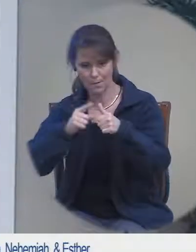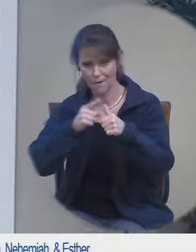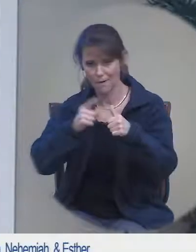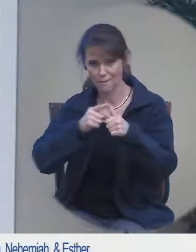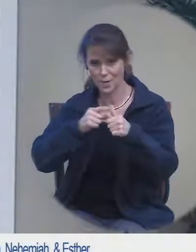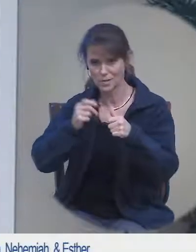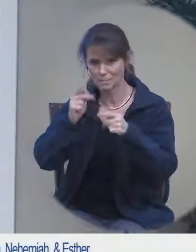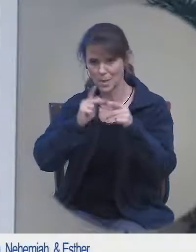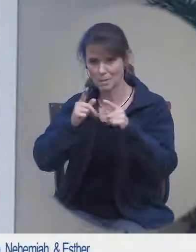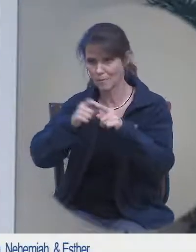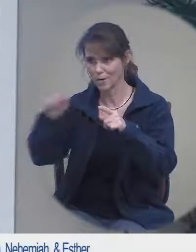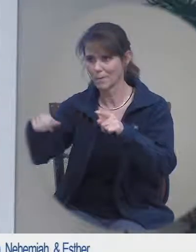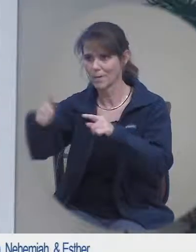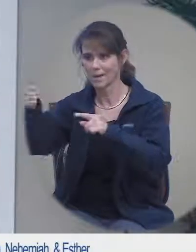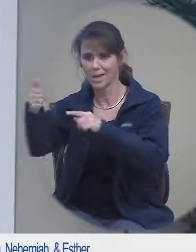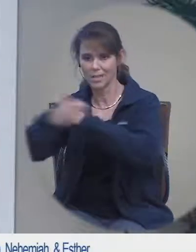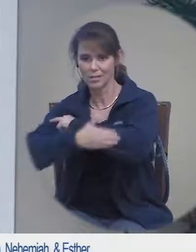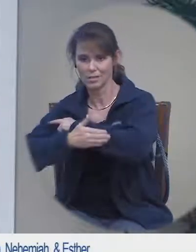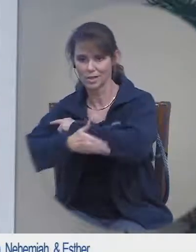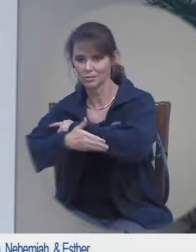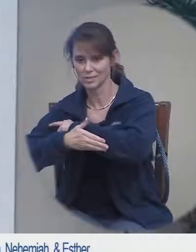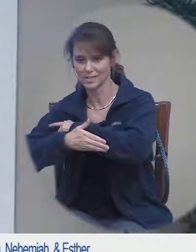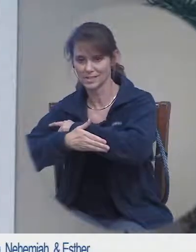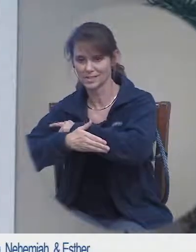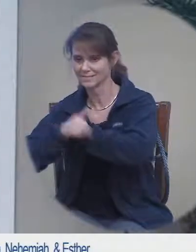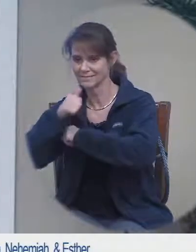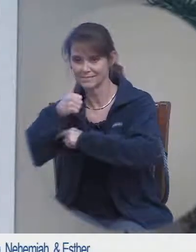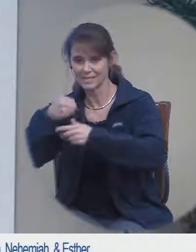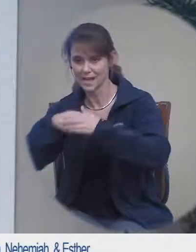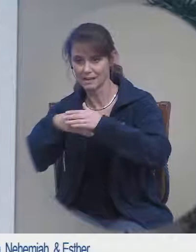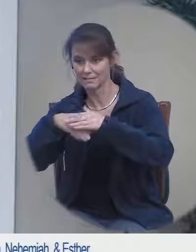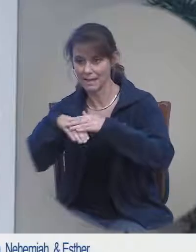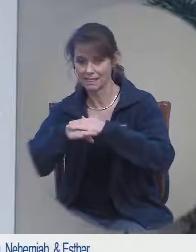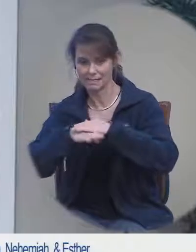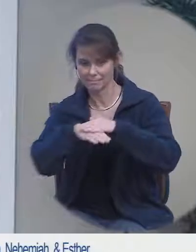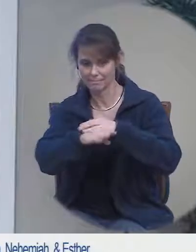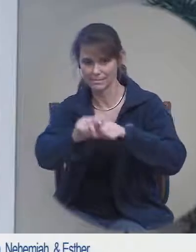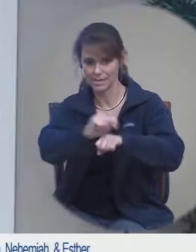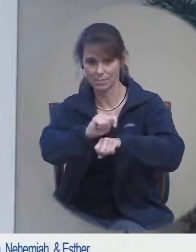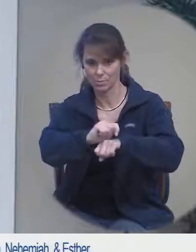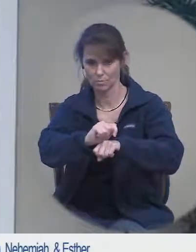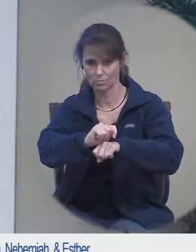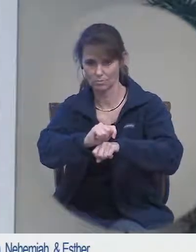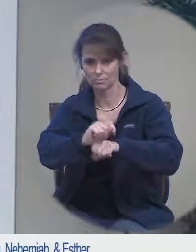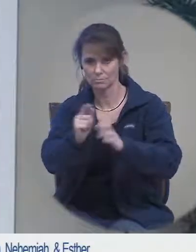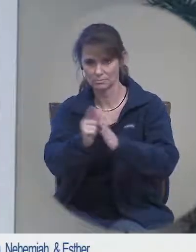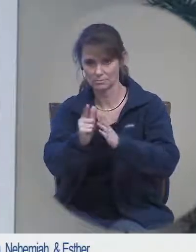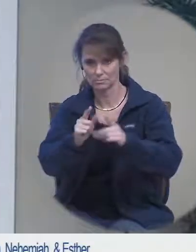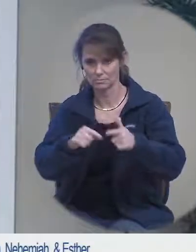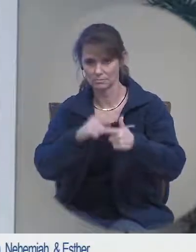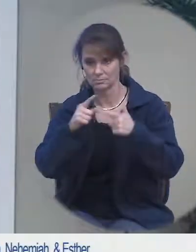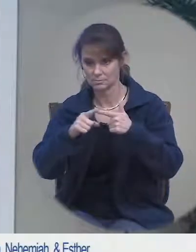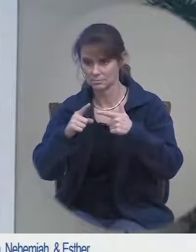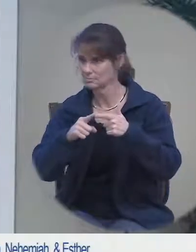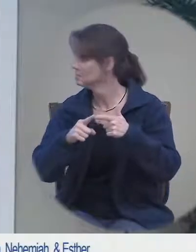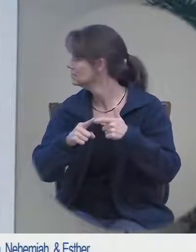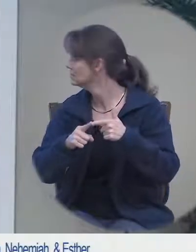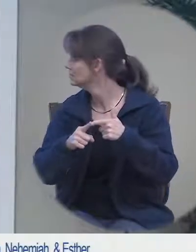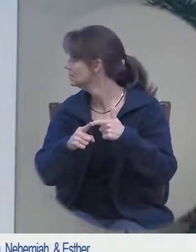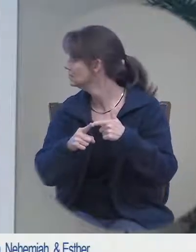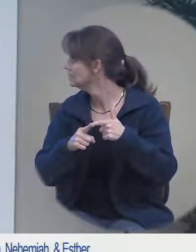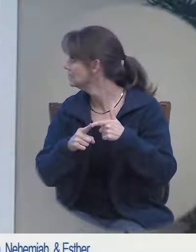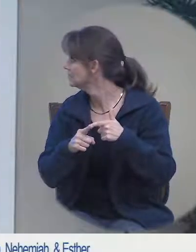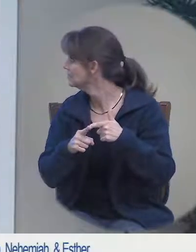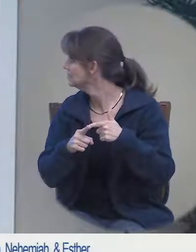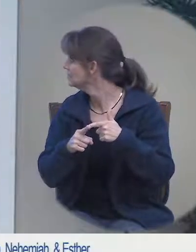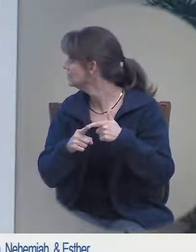nationality Tobiah was? In Nehemiah chapter 2, verse 10, Tobiah the Ammonite. And what did he